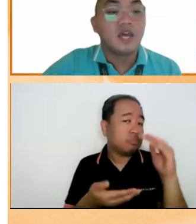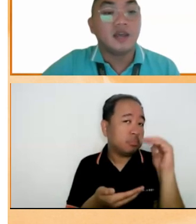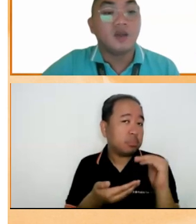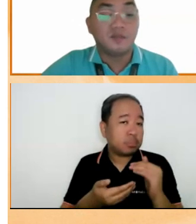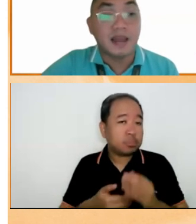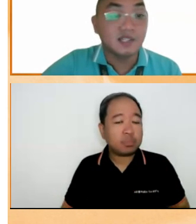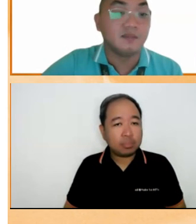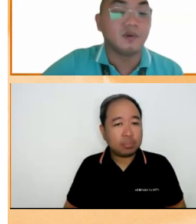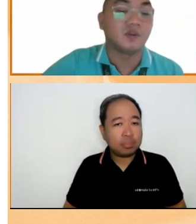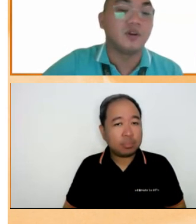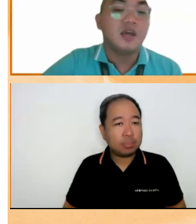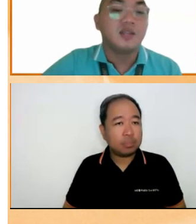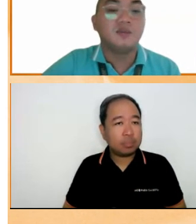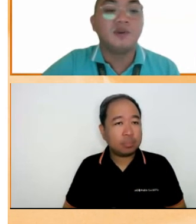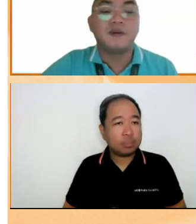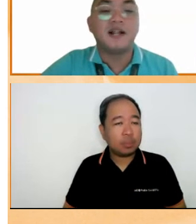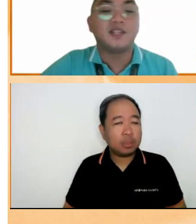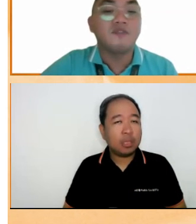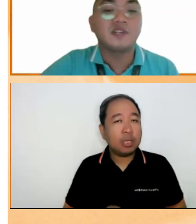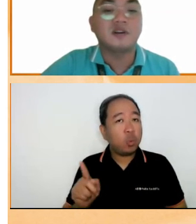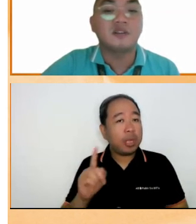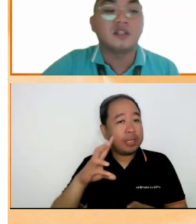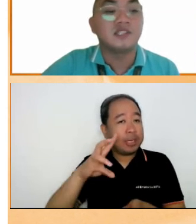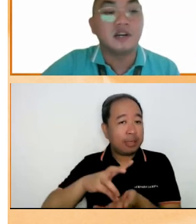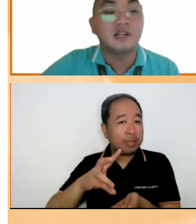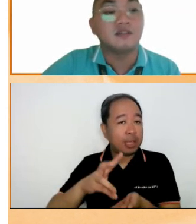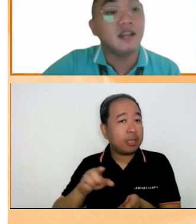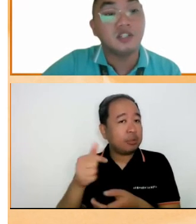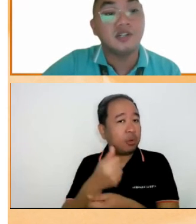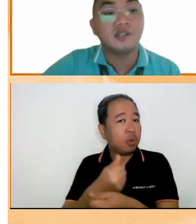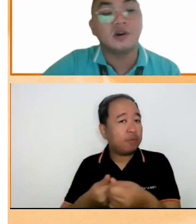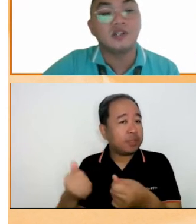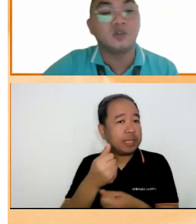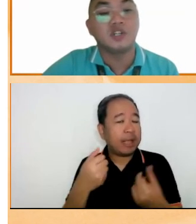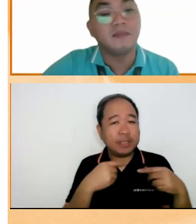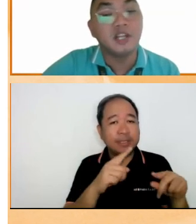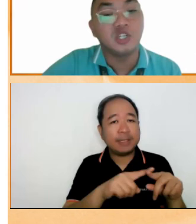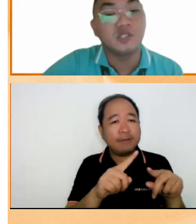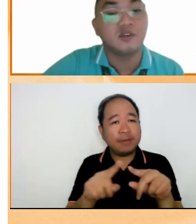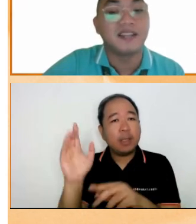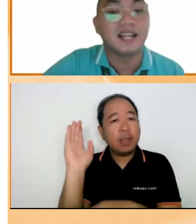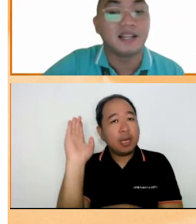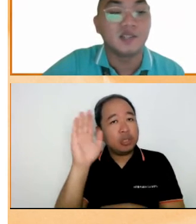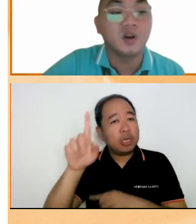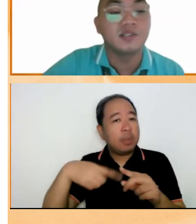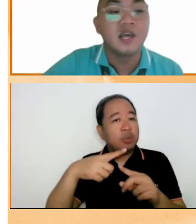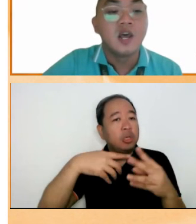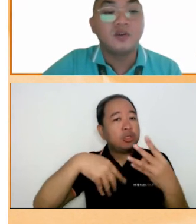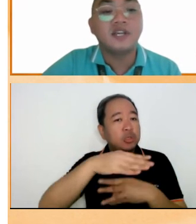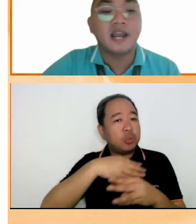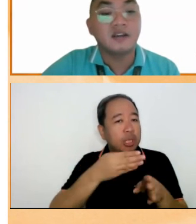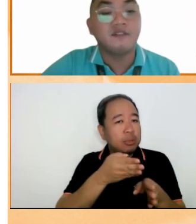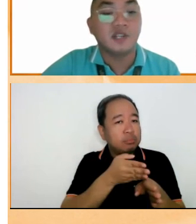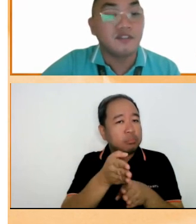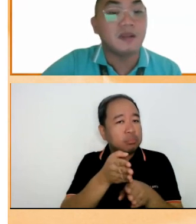So in one of the municipalities in Boston, the municipal health officer conducted a series of lectures on the social dimensions of mental health